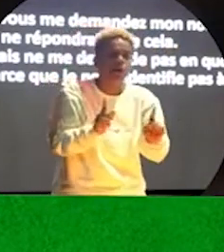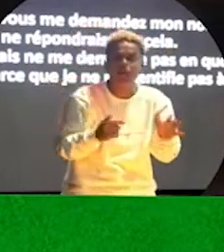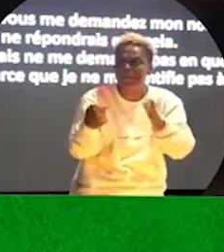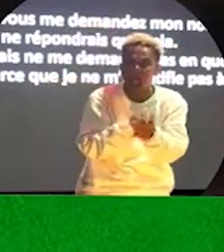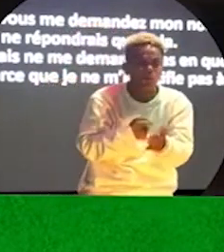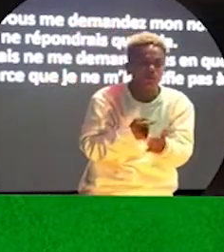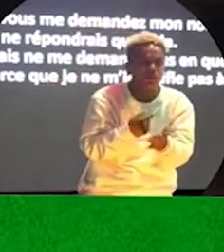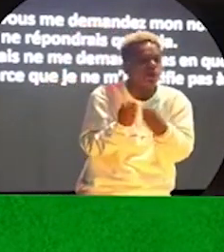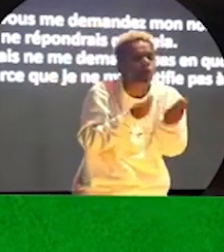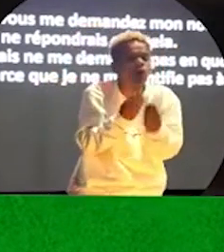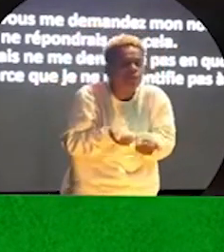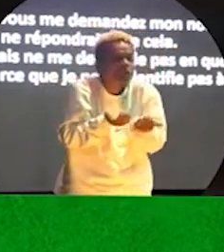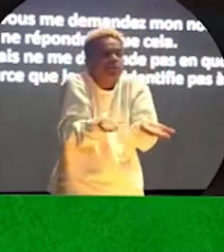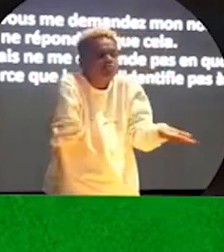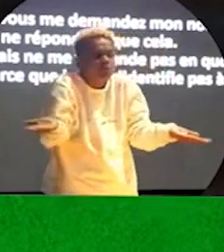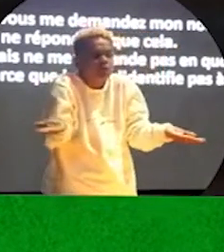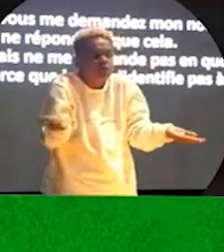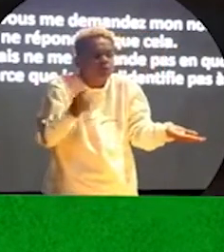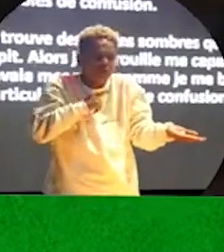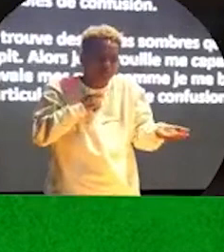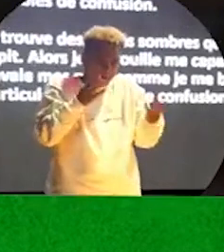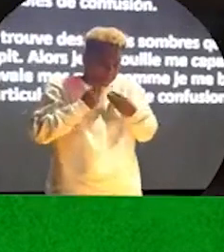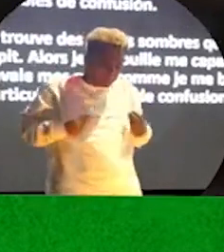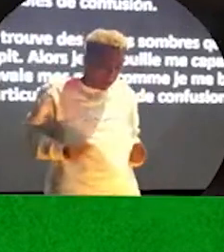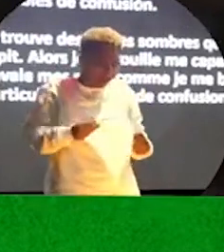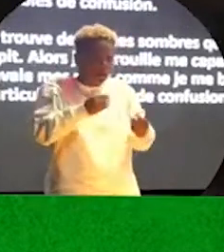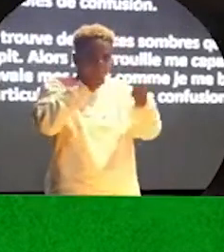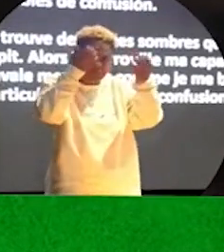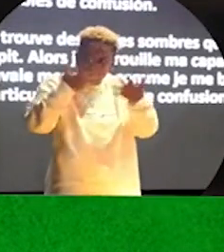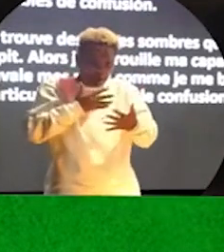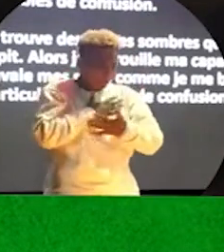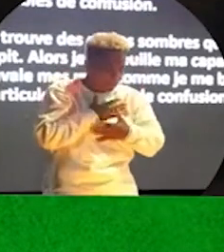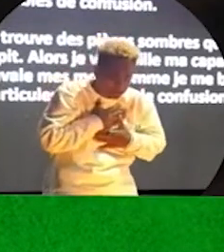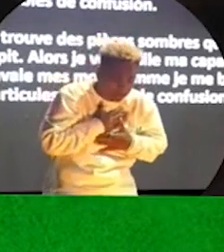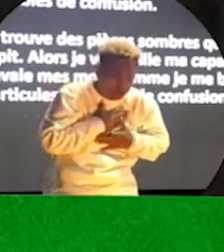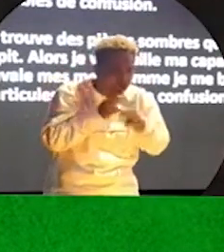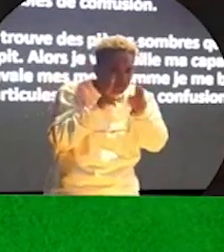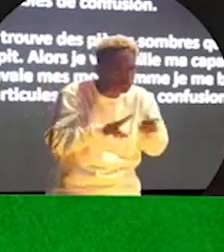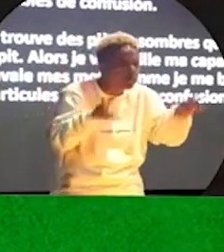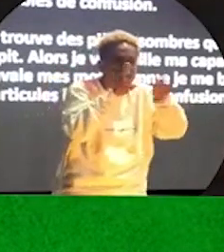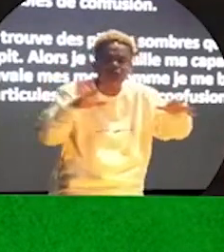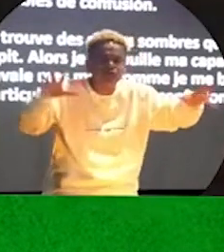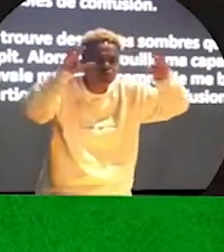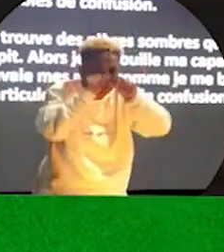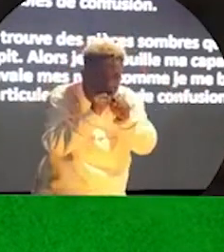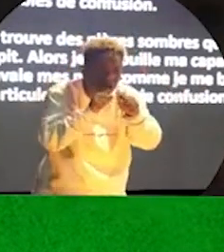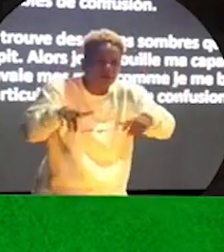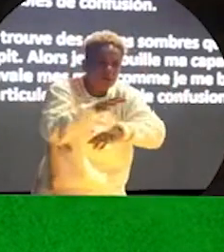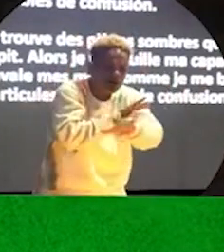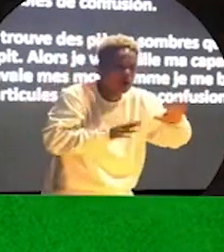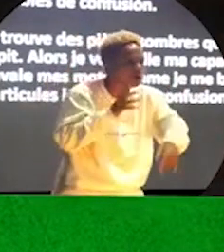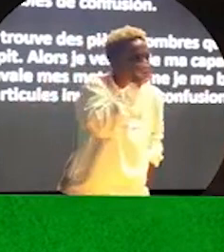I do not relate to its definition. I find dark rooms are saving yards. So I lock my ability in, swallow